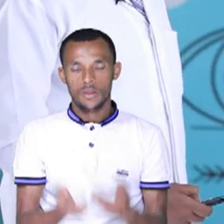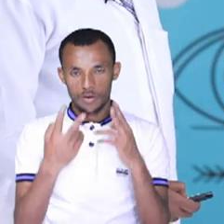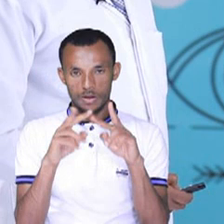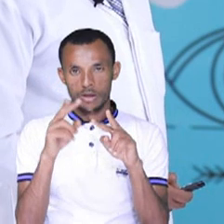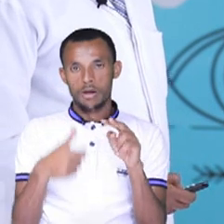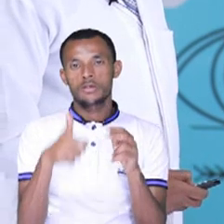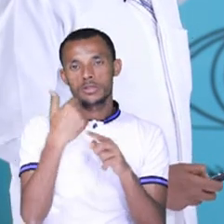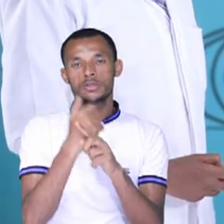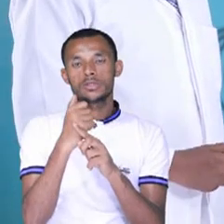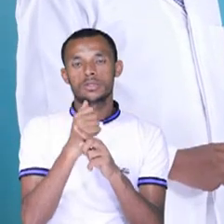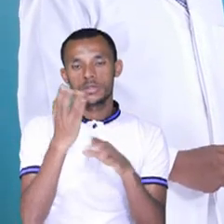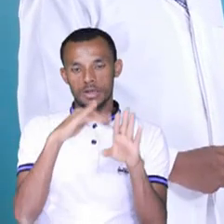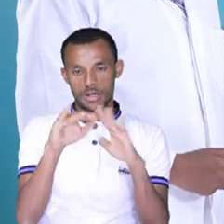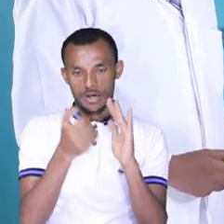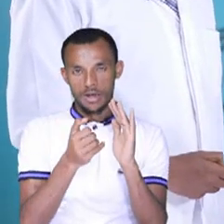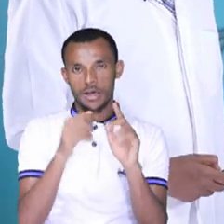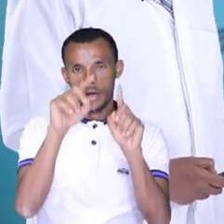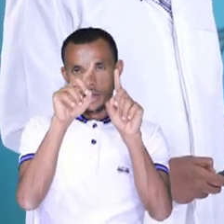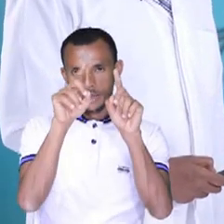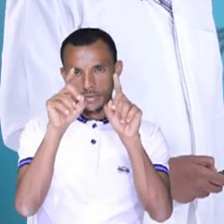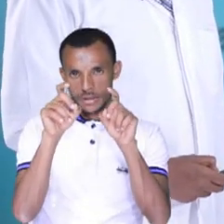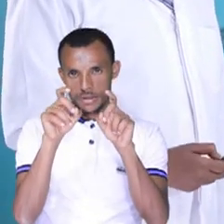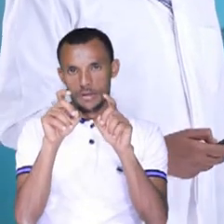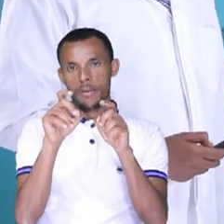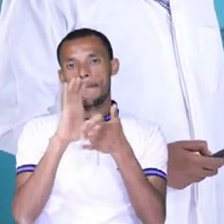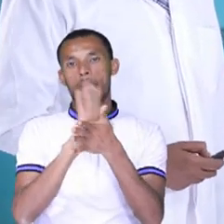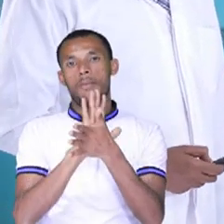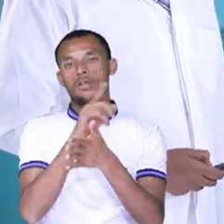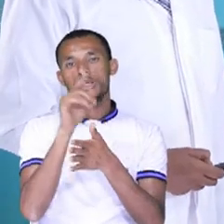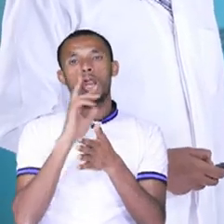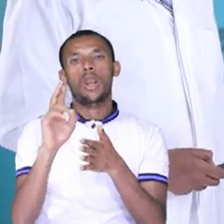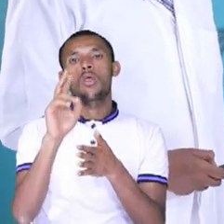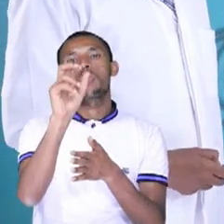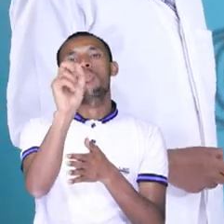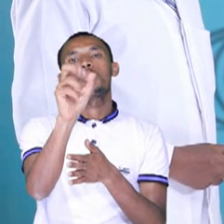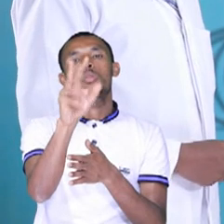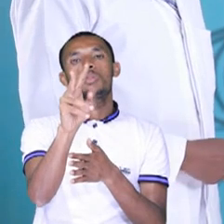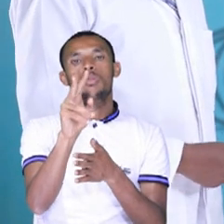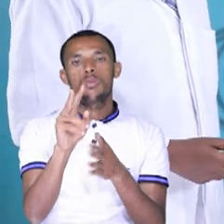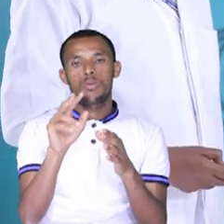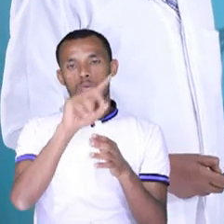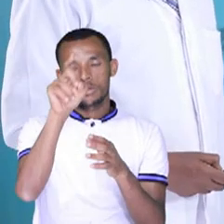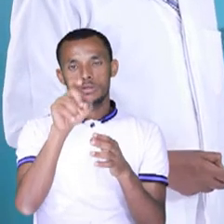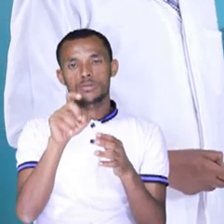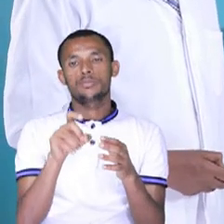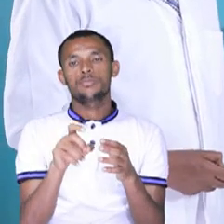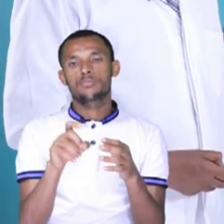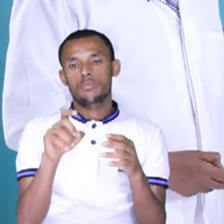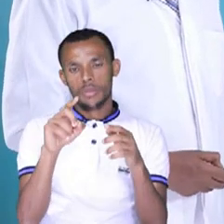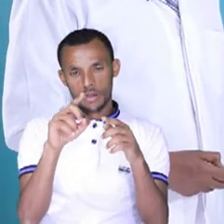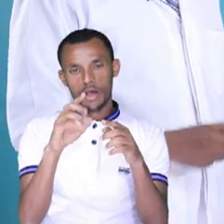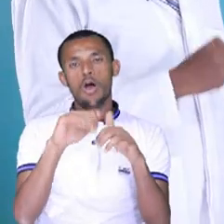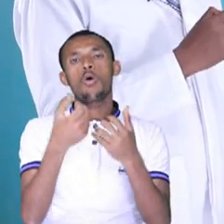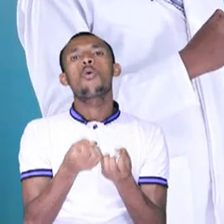Consider another exercise. In an examination paper, there are 12 questions. In how many different ways can